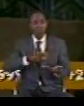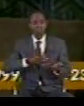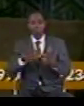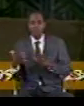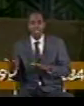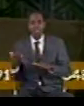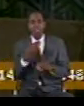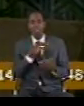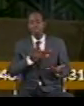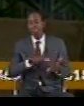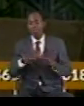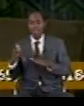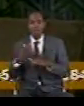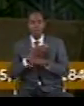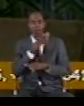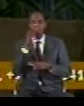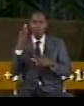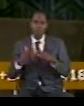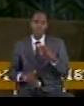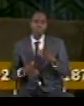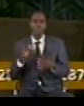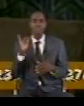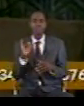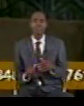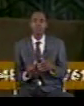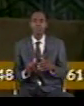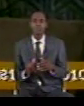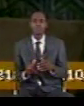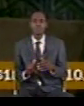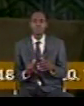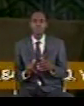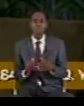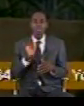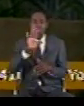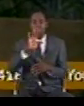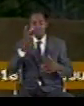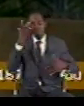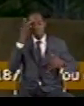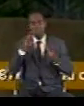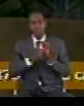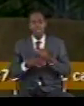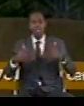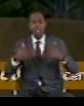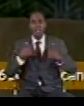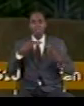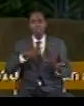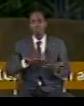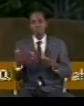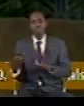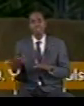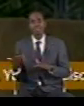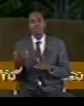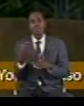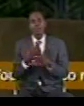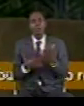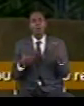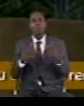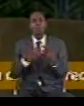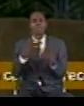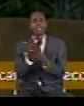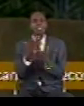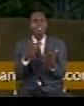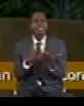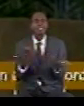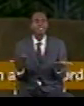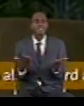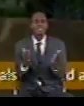died completely. Your sickness has died. What happened to your hands again?